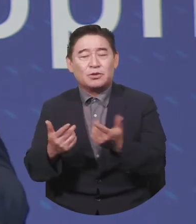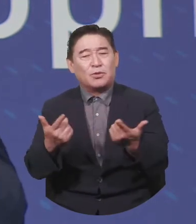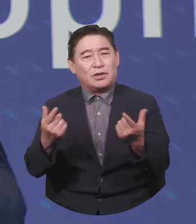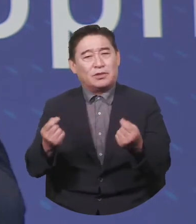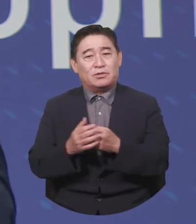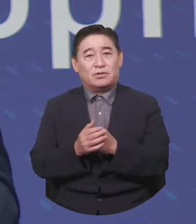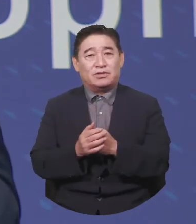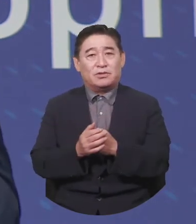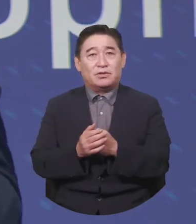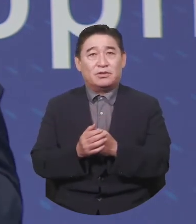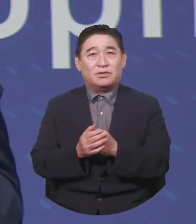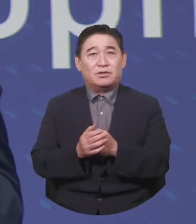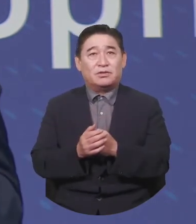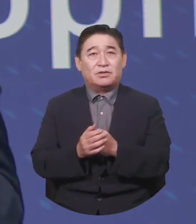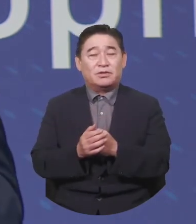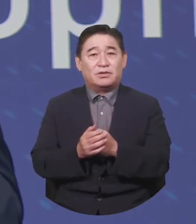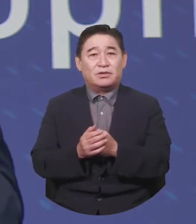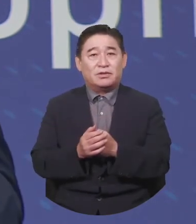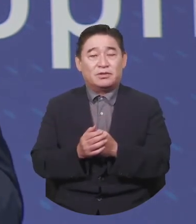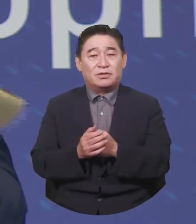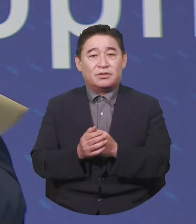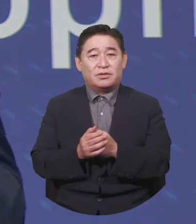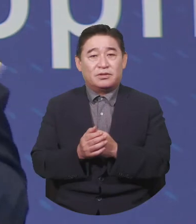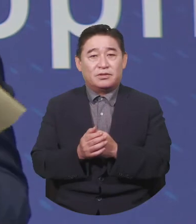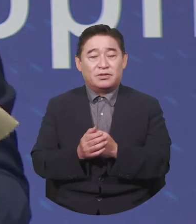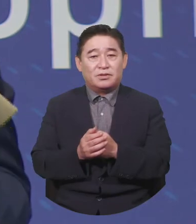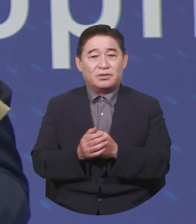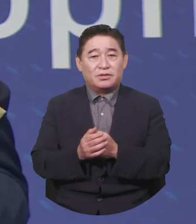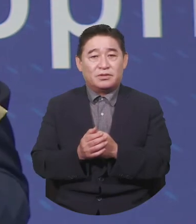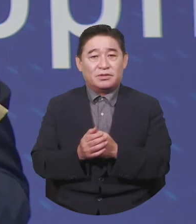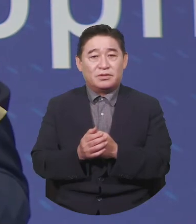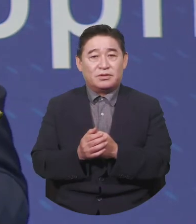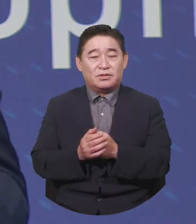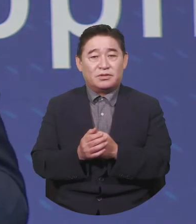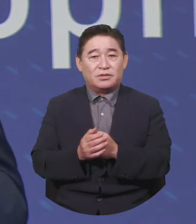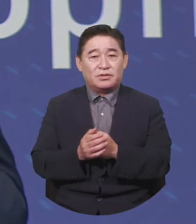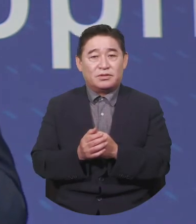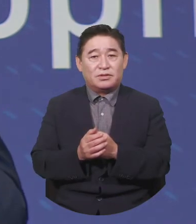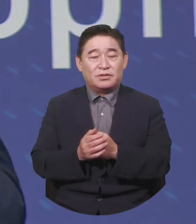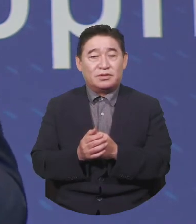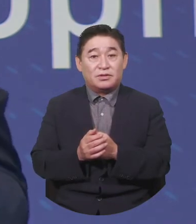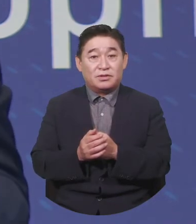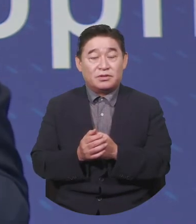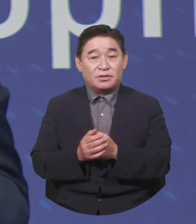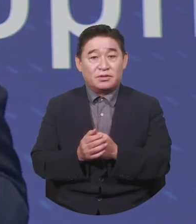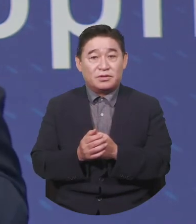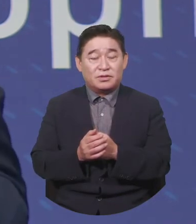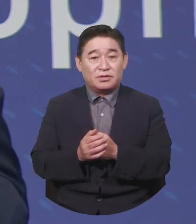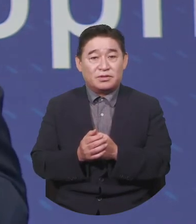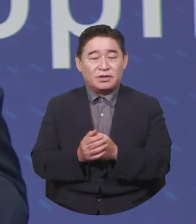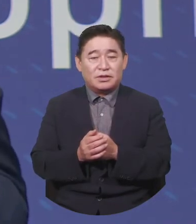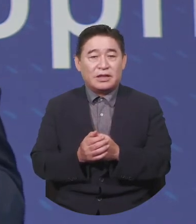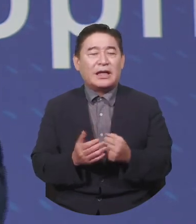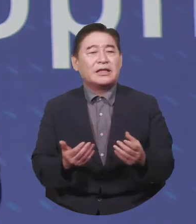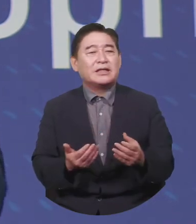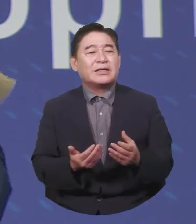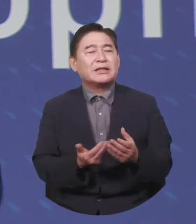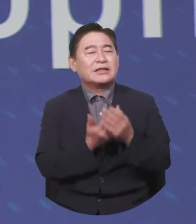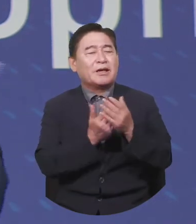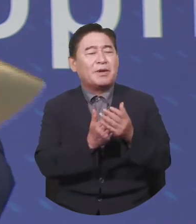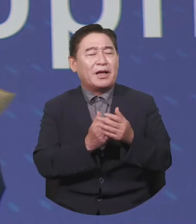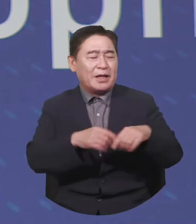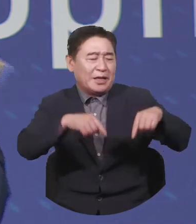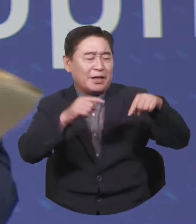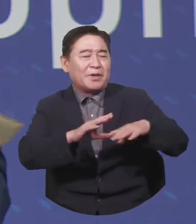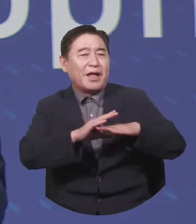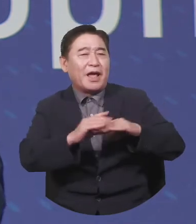public bets, where development cooperation is one tool, one approach. And can we really afford to say we are not using